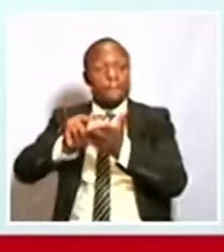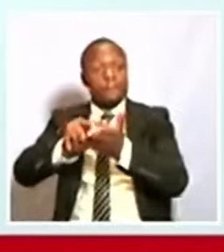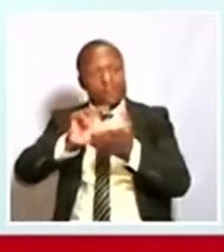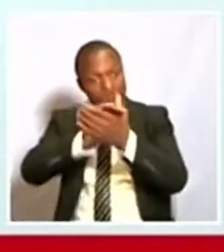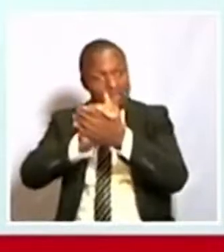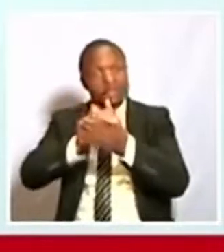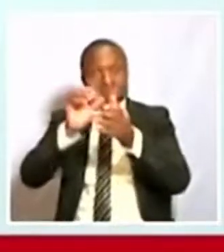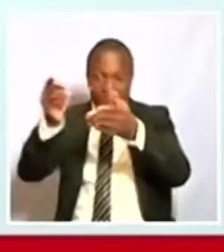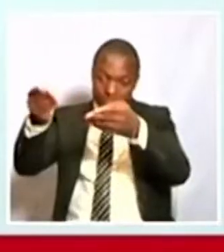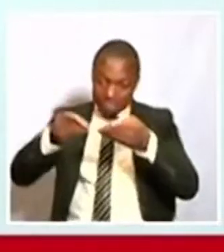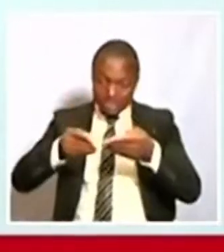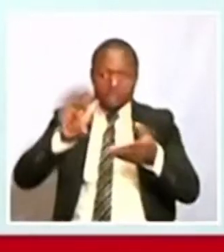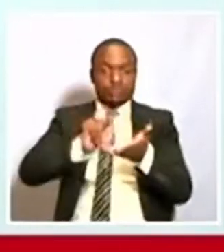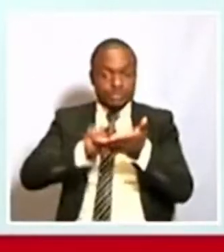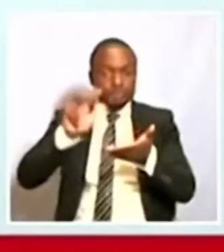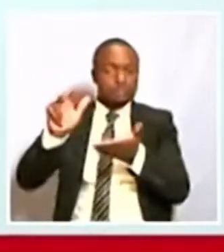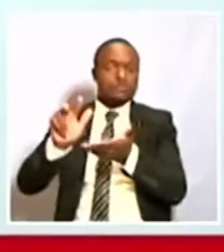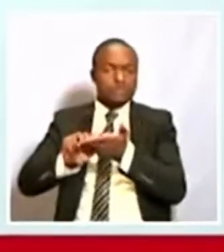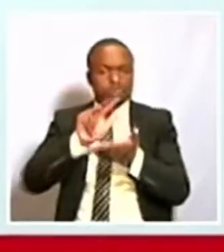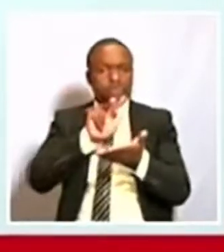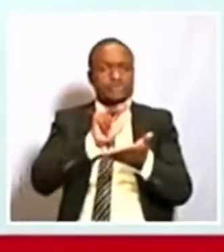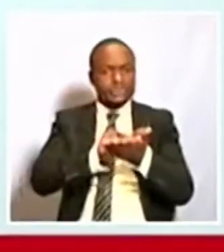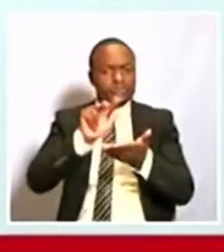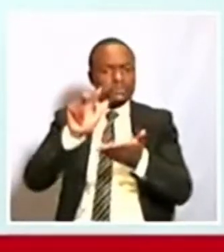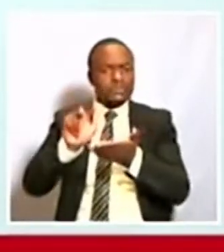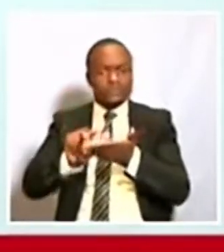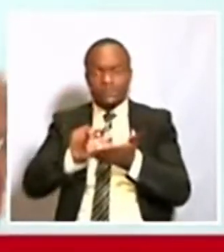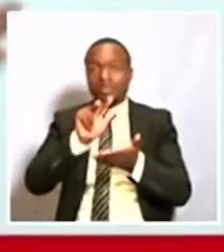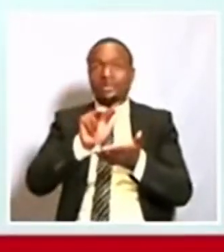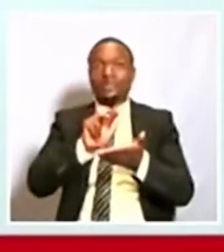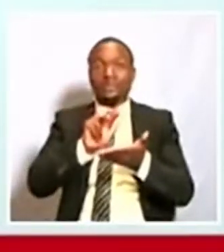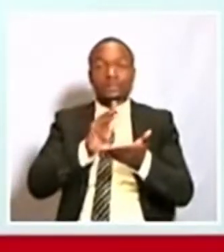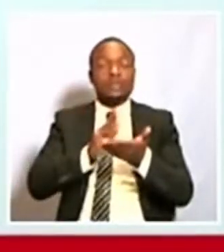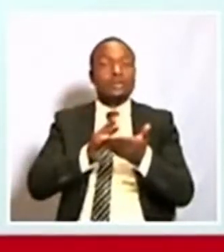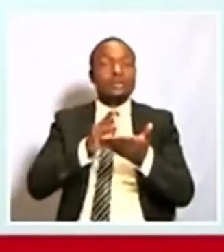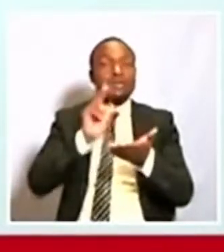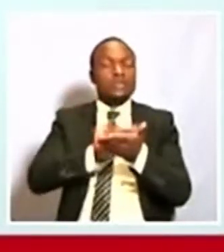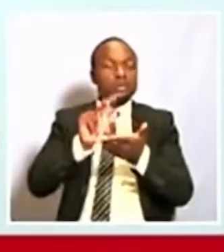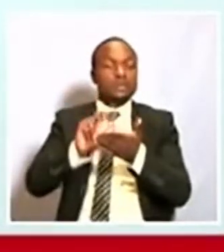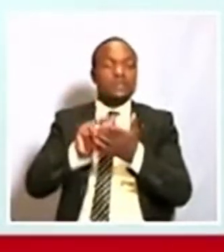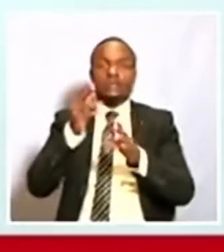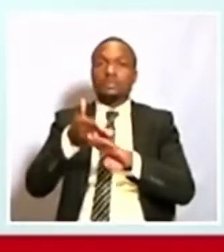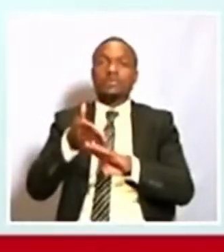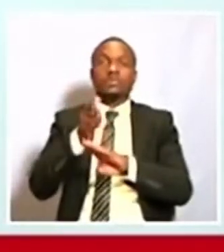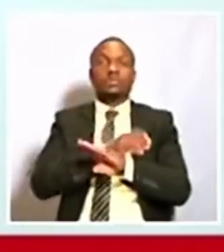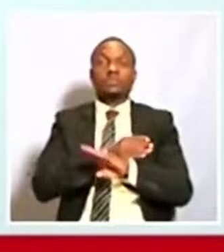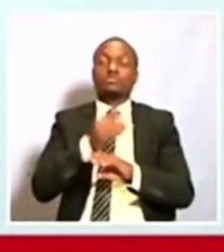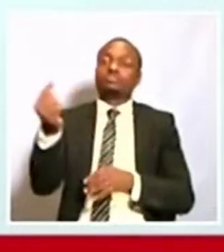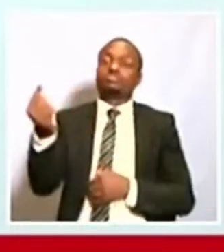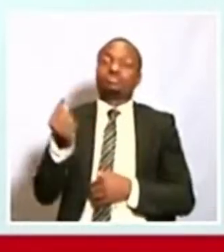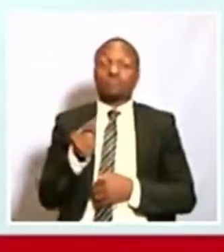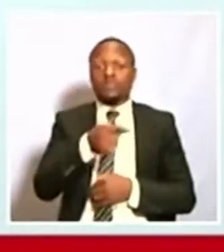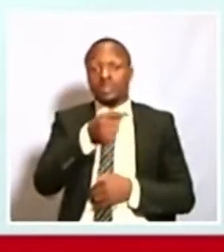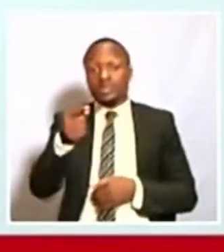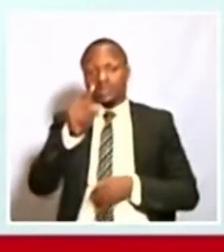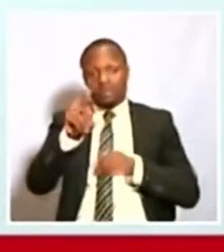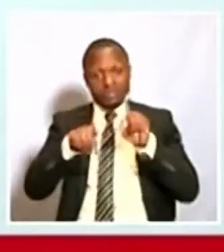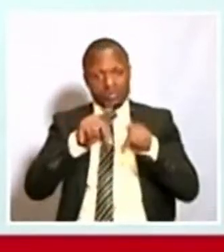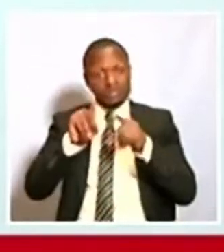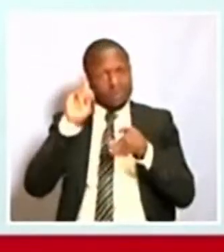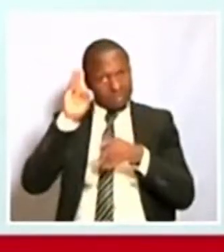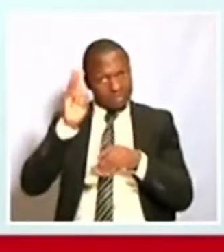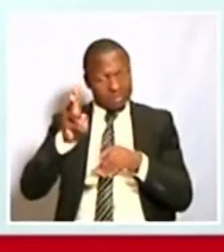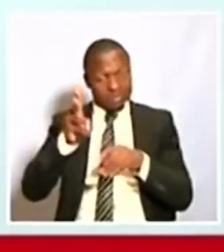sign their forms. So he signs the forms before they come. When these people come,